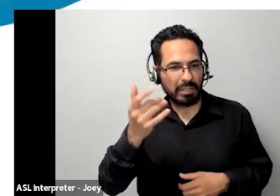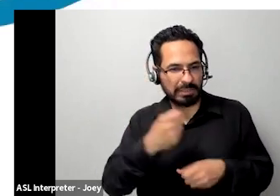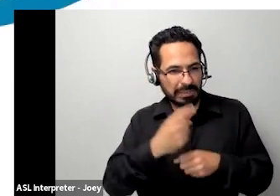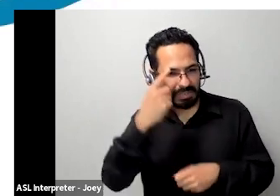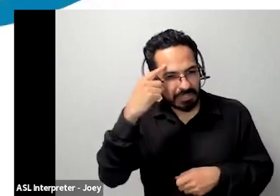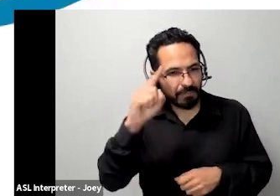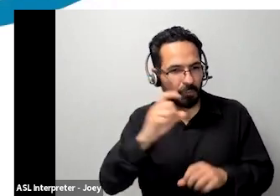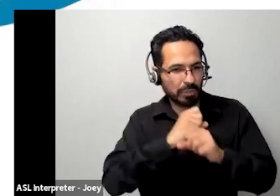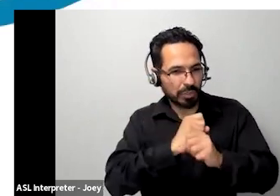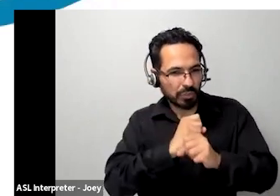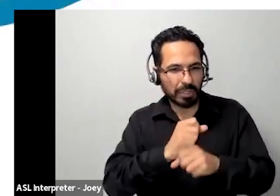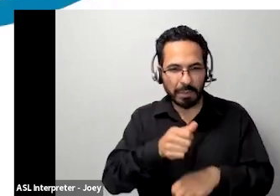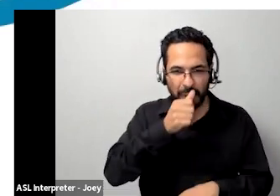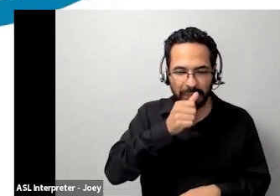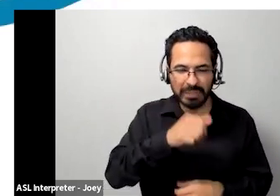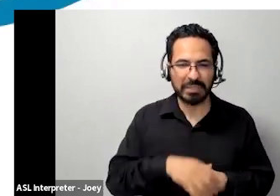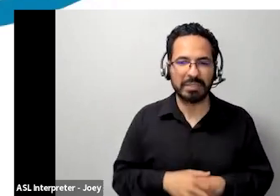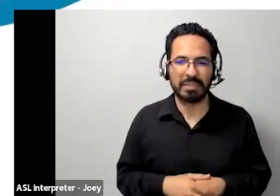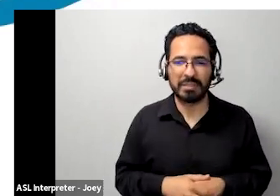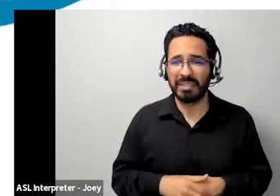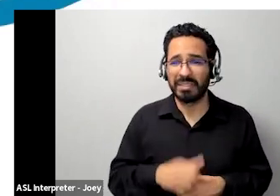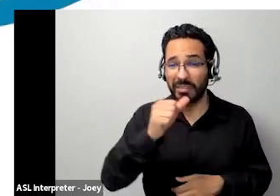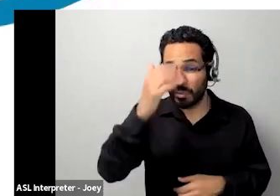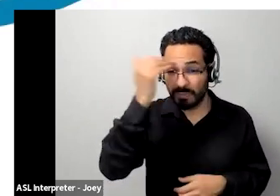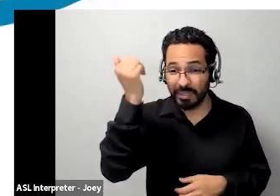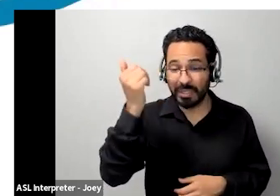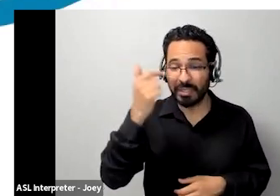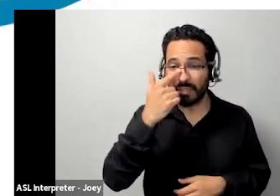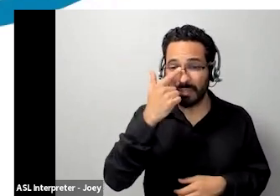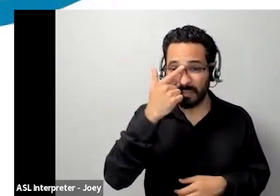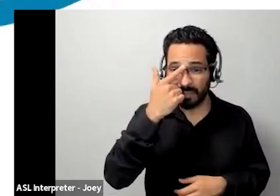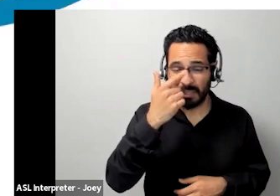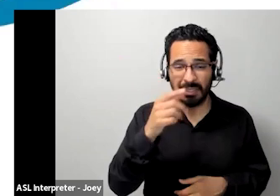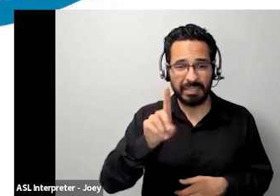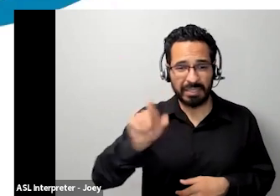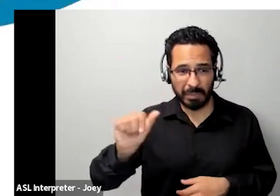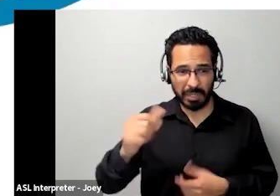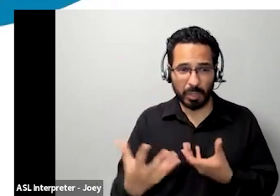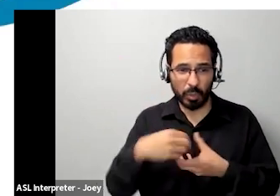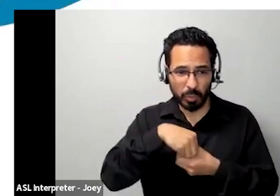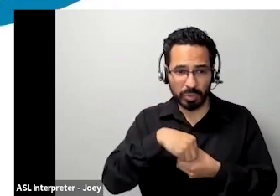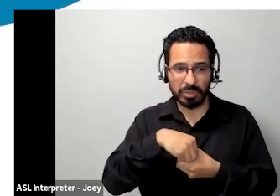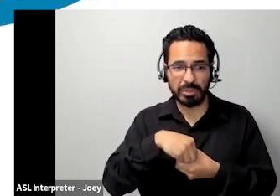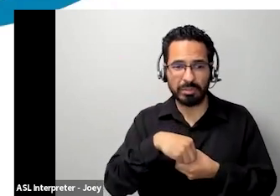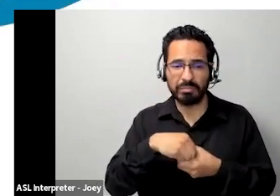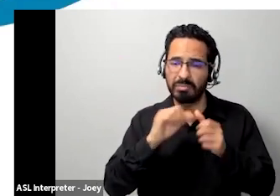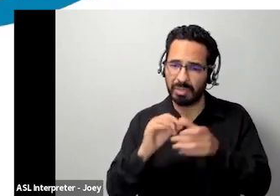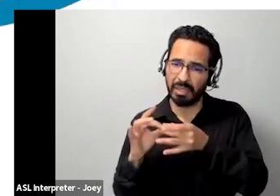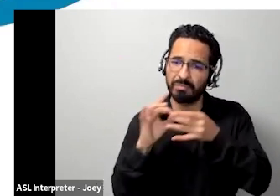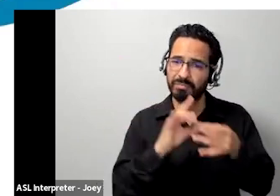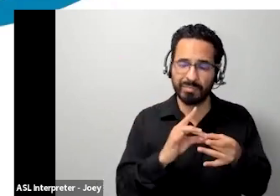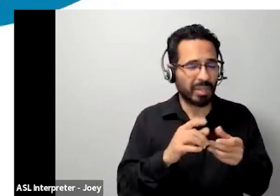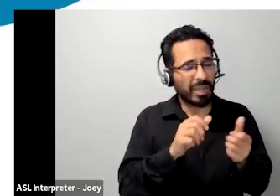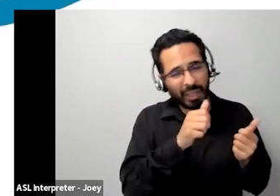to security and privacy? And don't forget that disability inclusion is relatable to